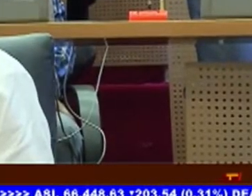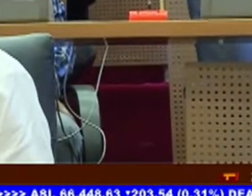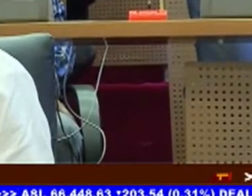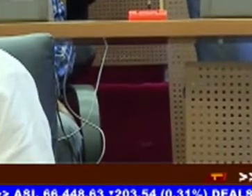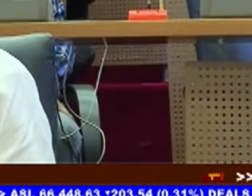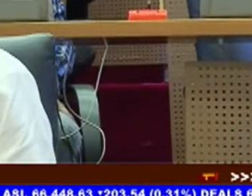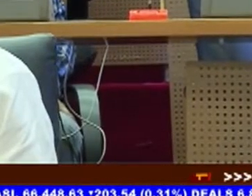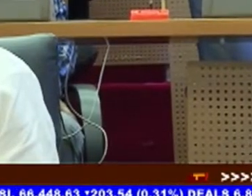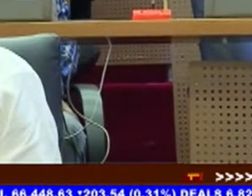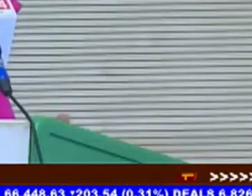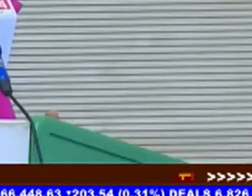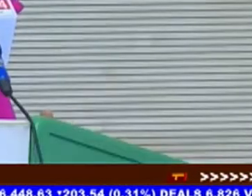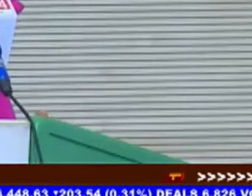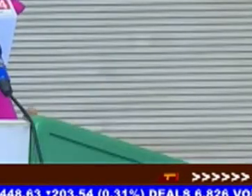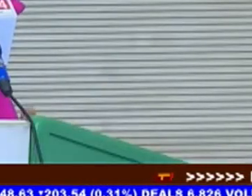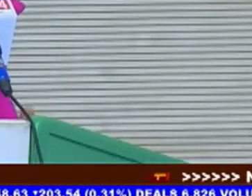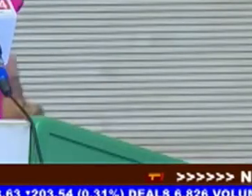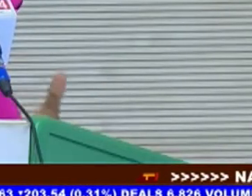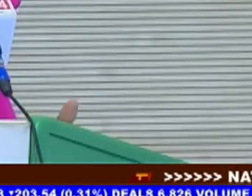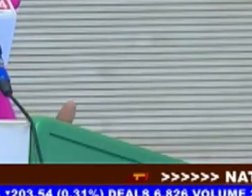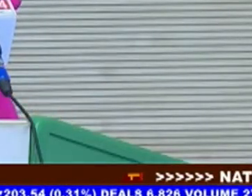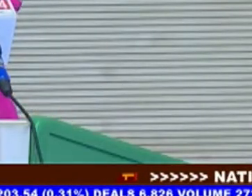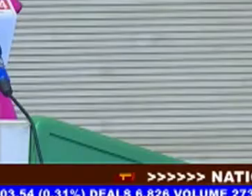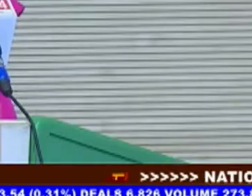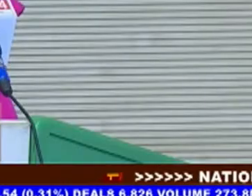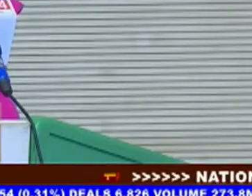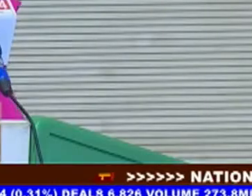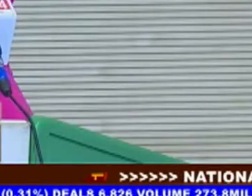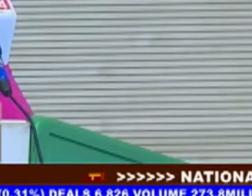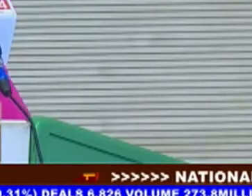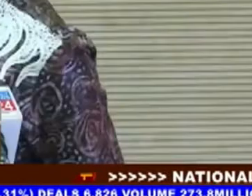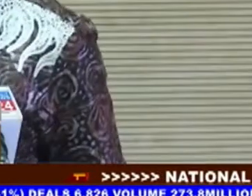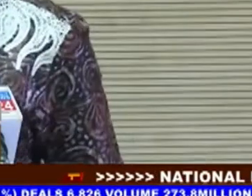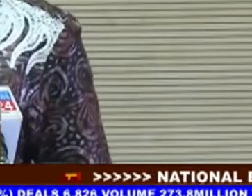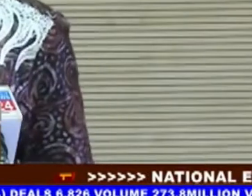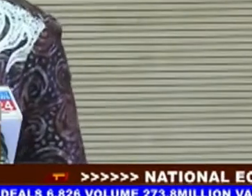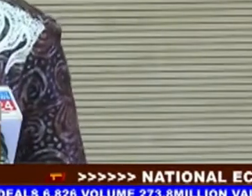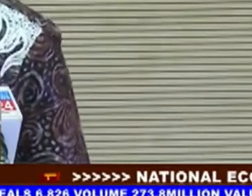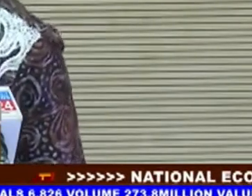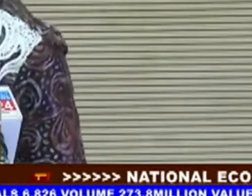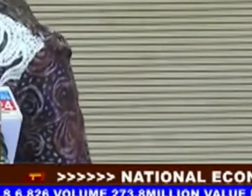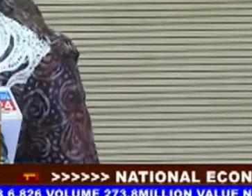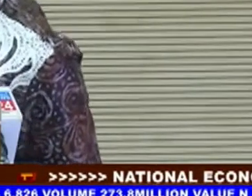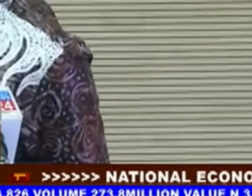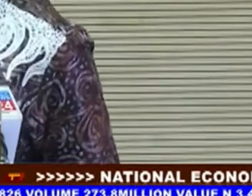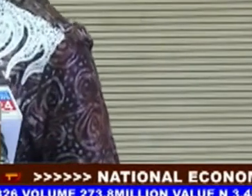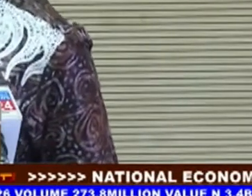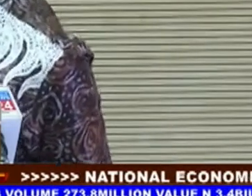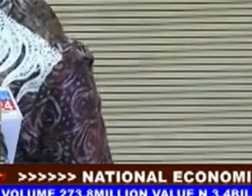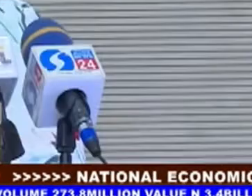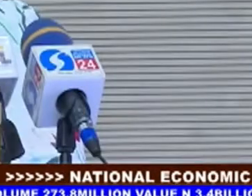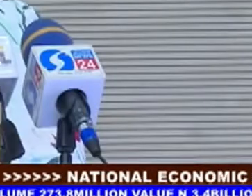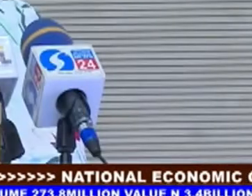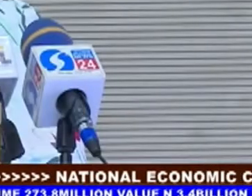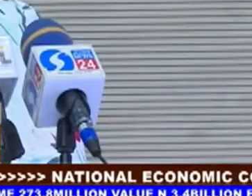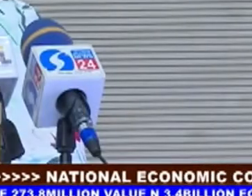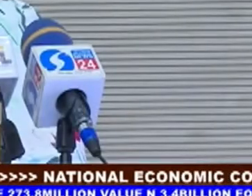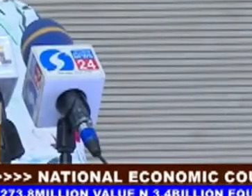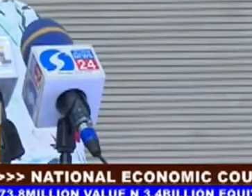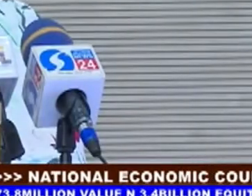Actors in information management recommend updating of websites to reduce response time, training of staff to be technology inclined,